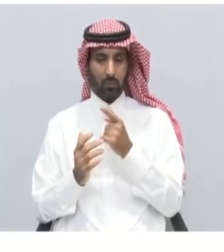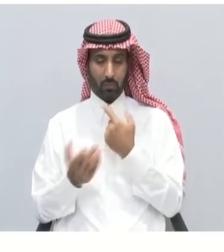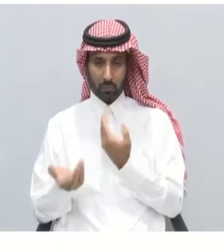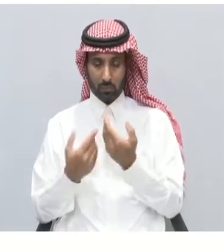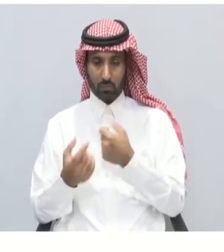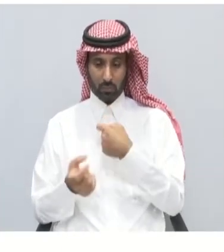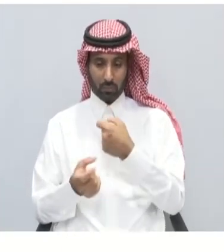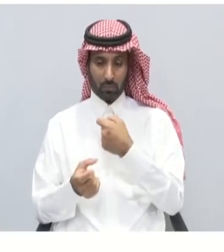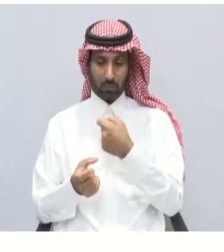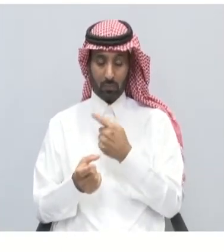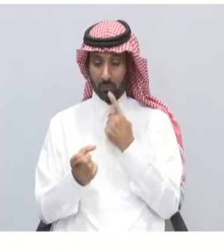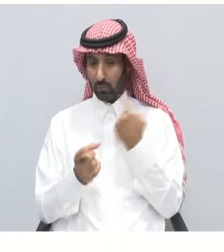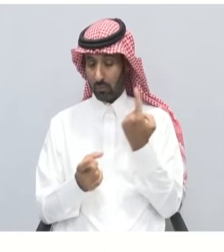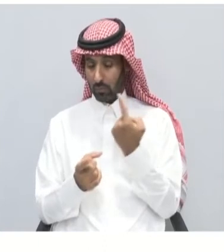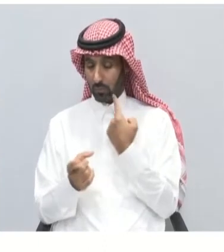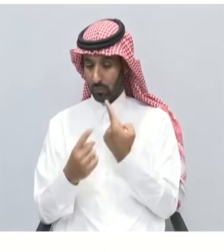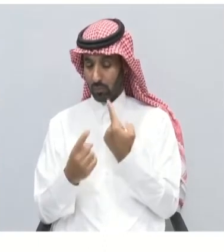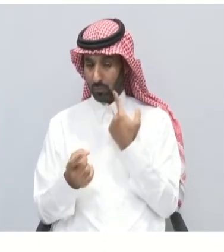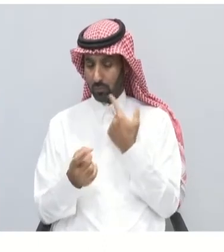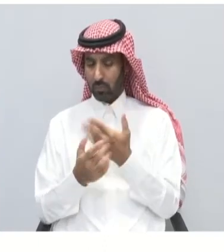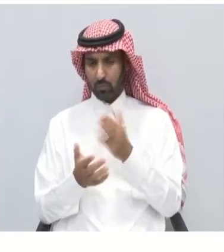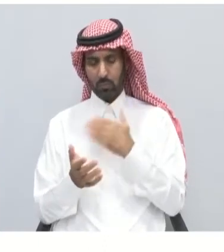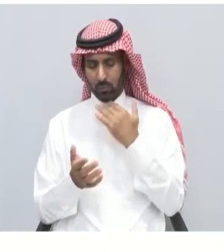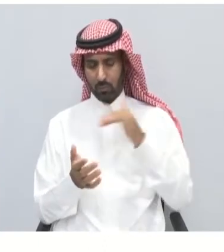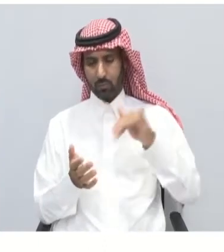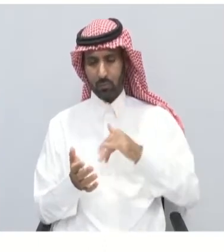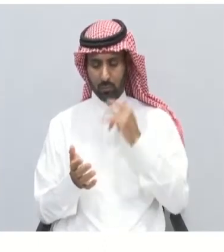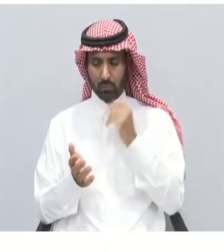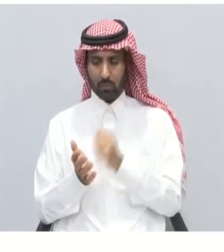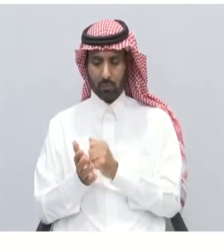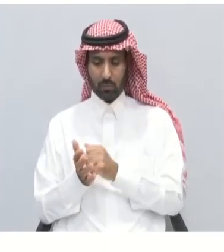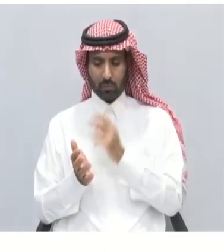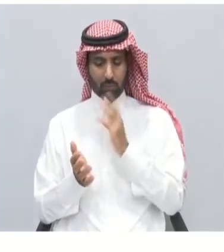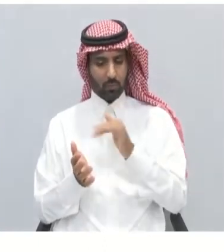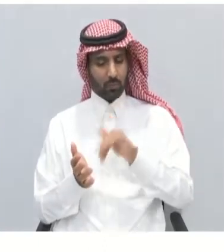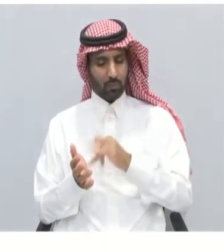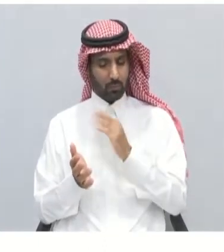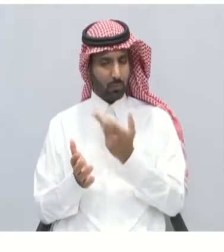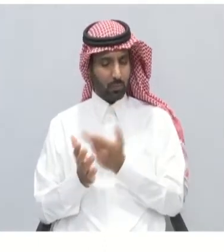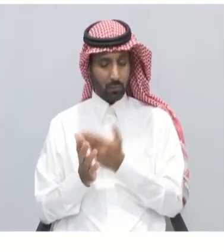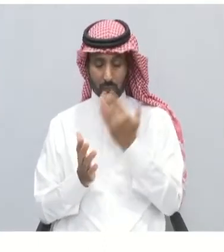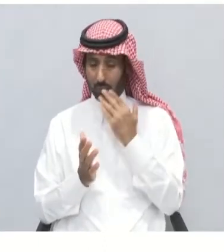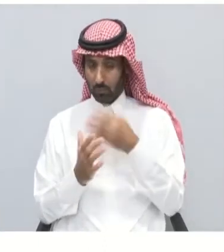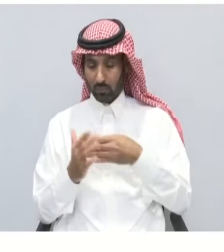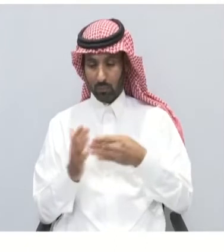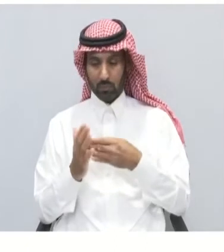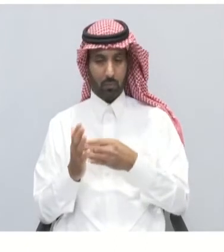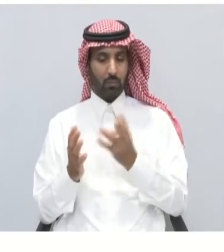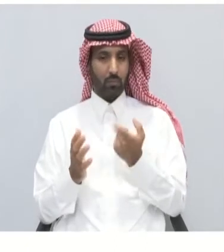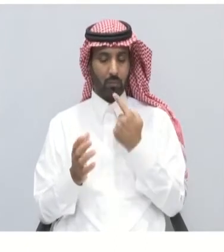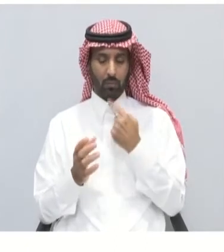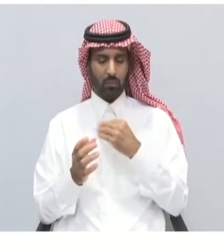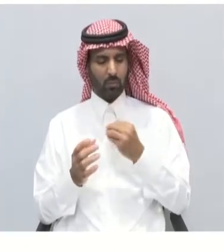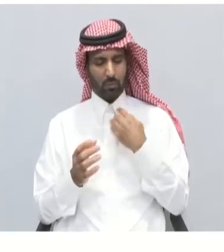interview, interviewing someone who left his house to go to college. Find out what they